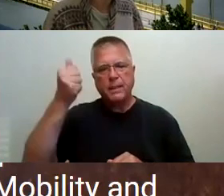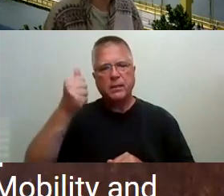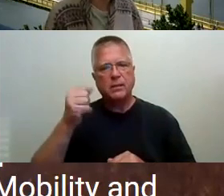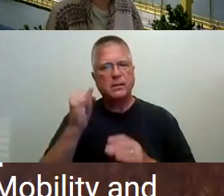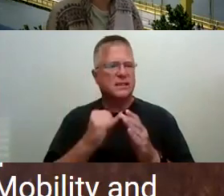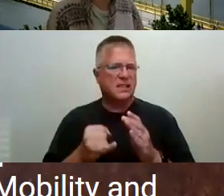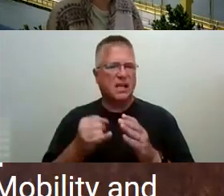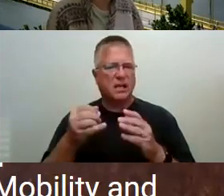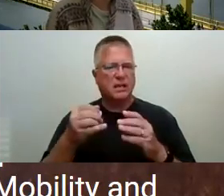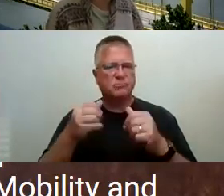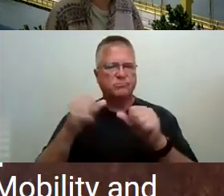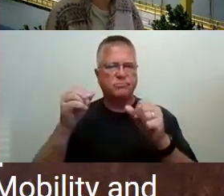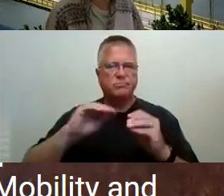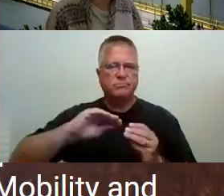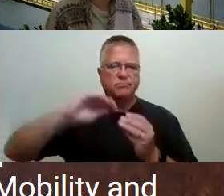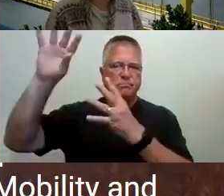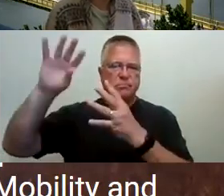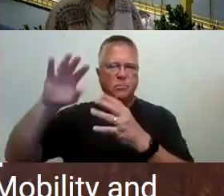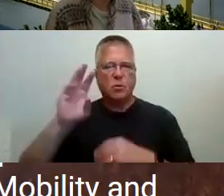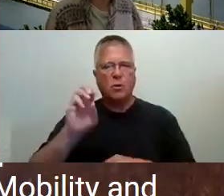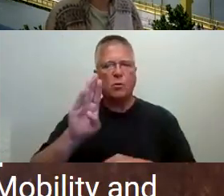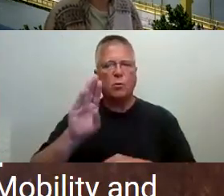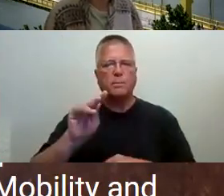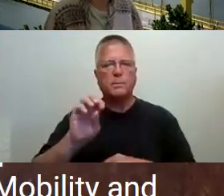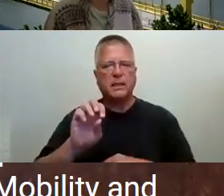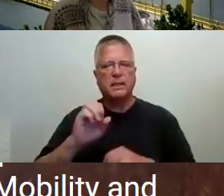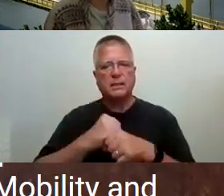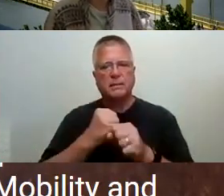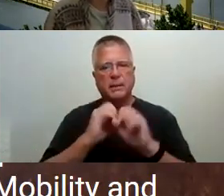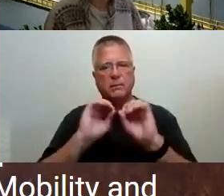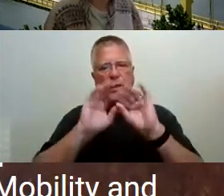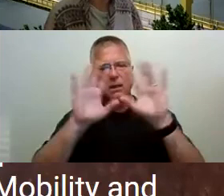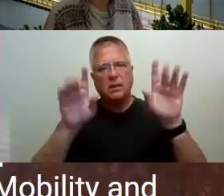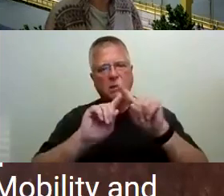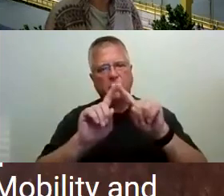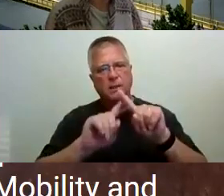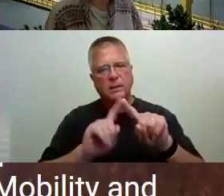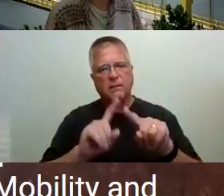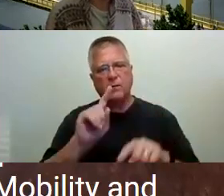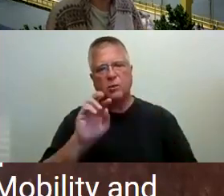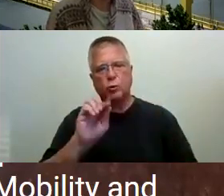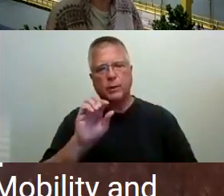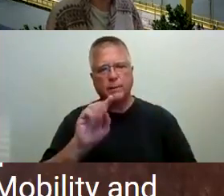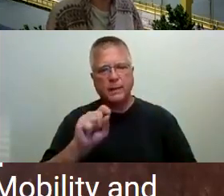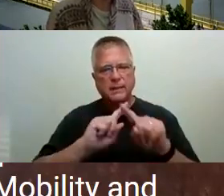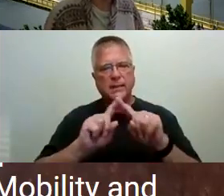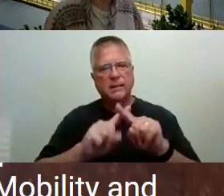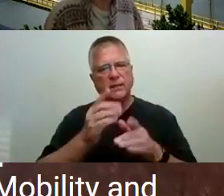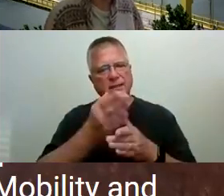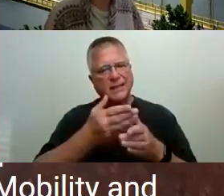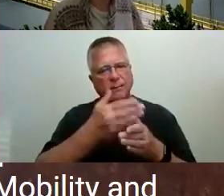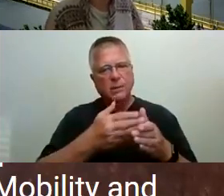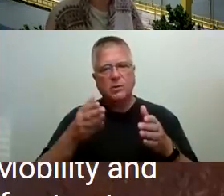design up and put it on the website so that we can be clear about the different treatments and the different segments of the street. I think that will put